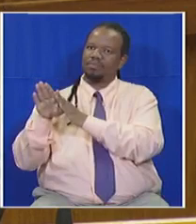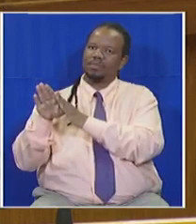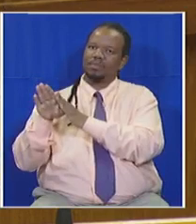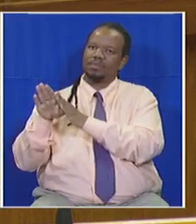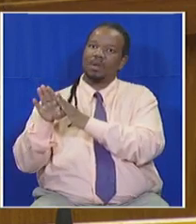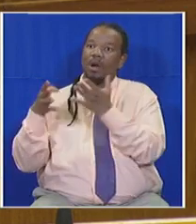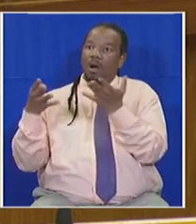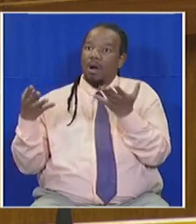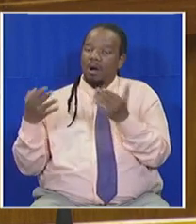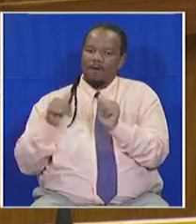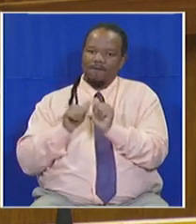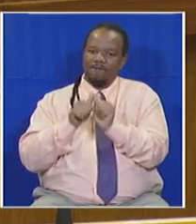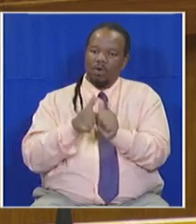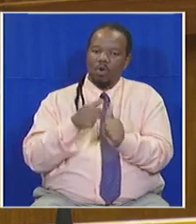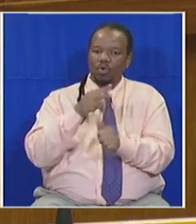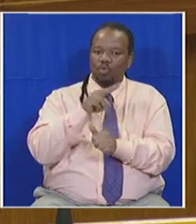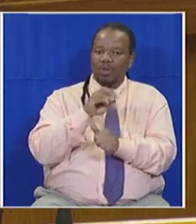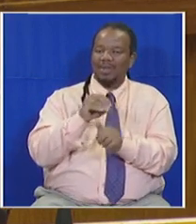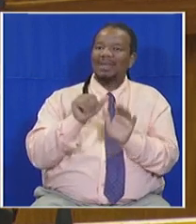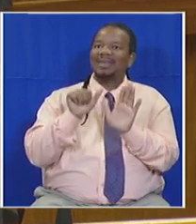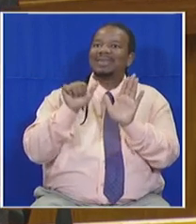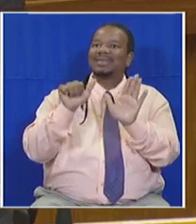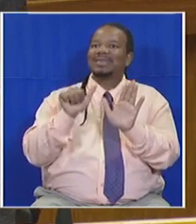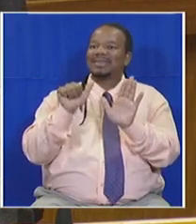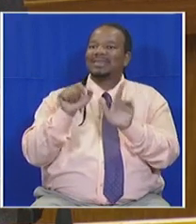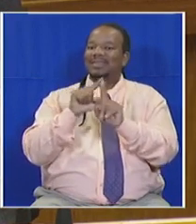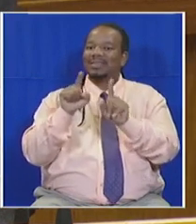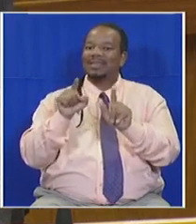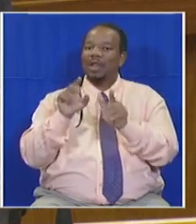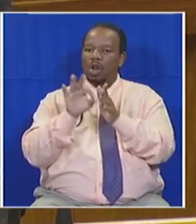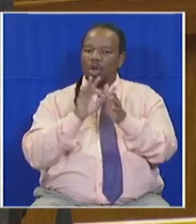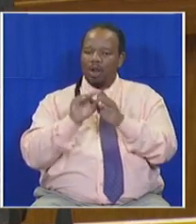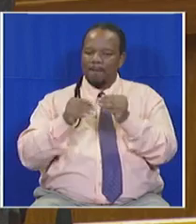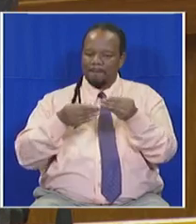according to our 2016 local government election manifesto.